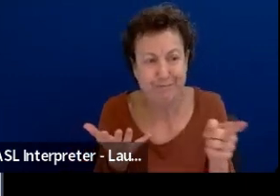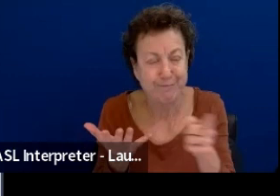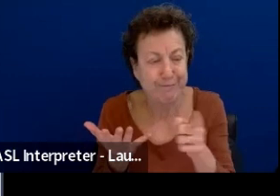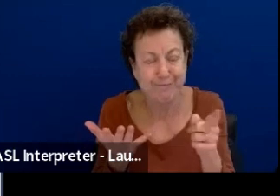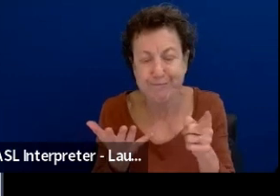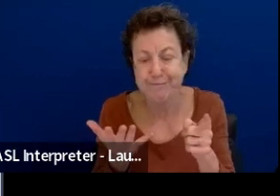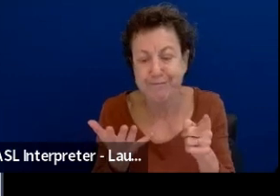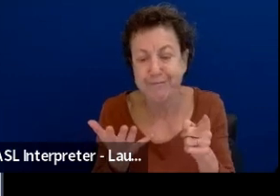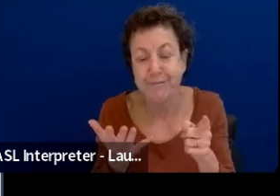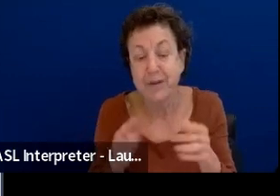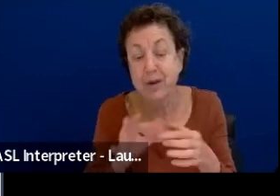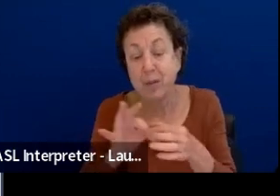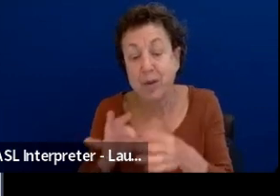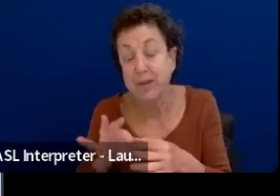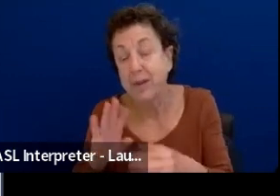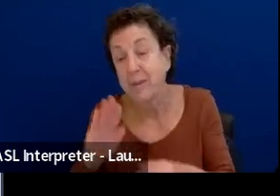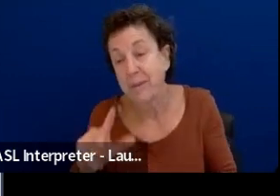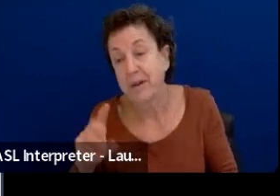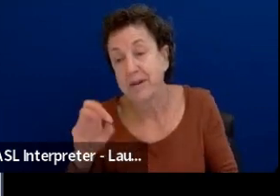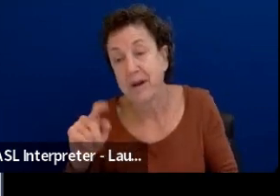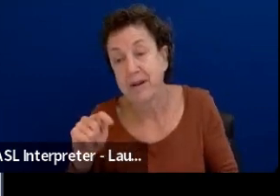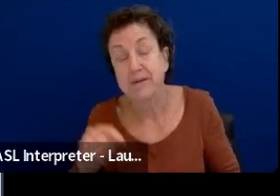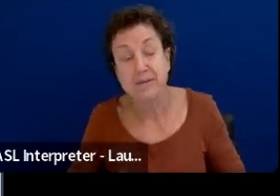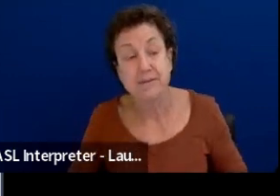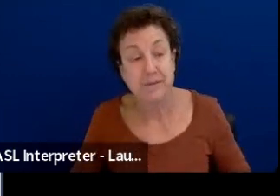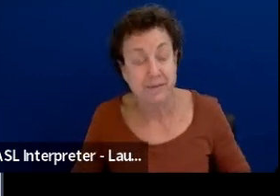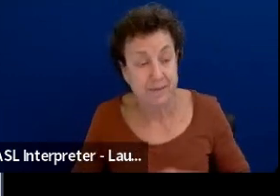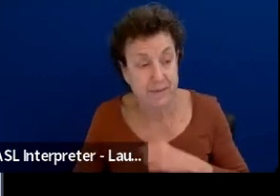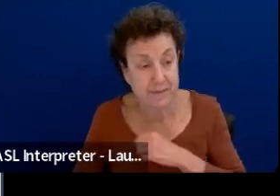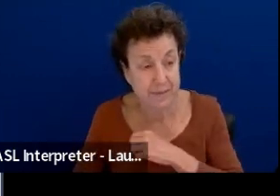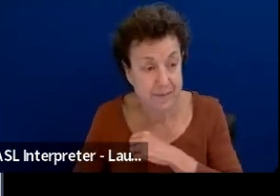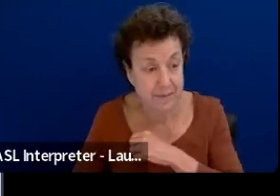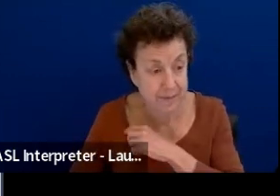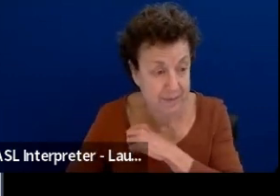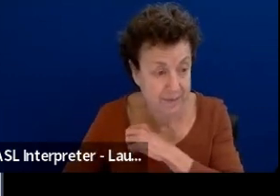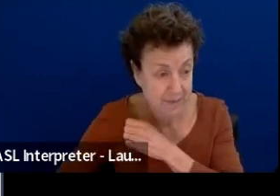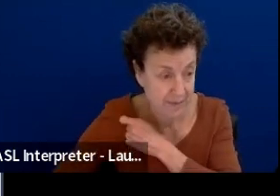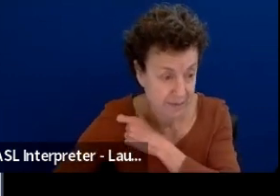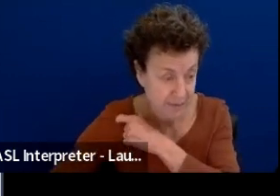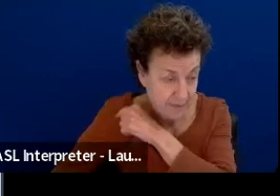the bill docket throughout the site and what they stand for.